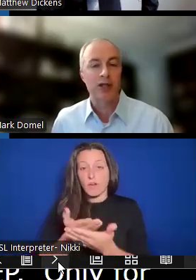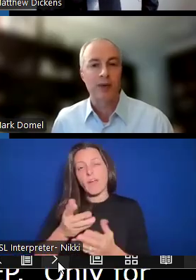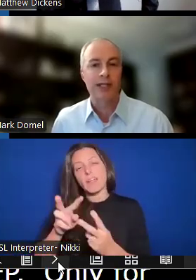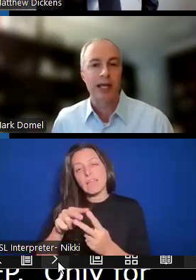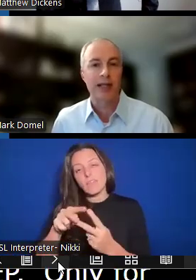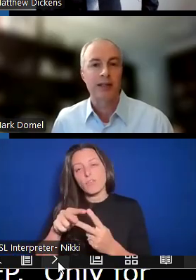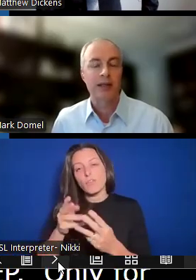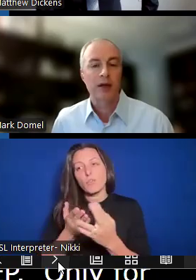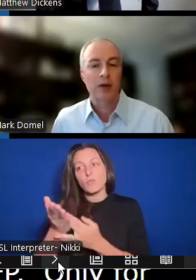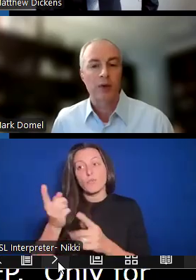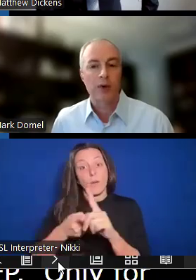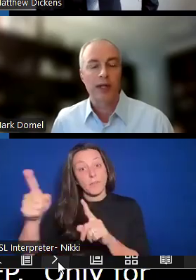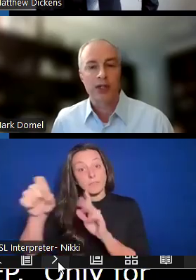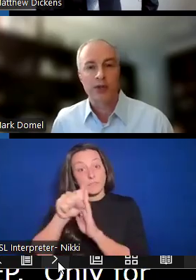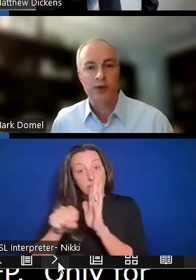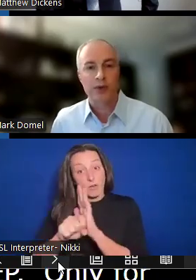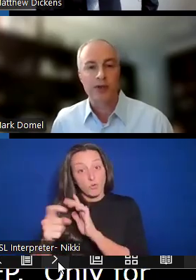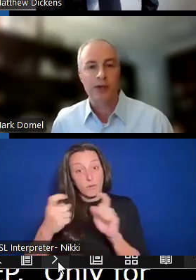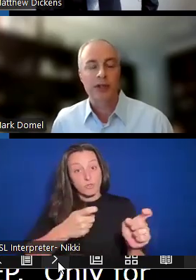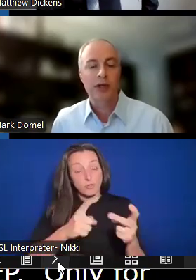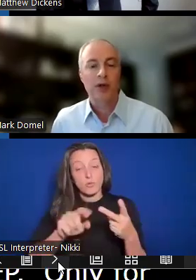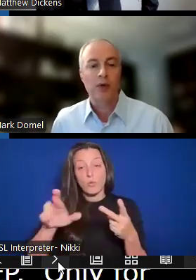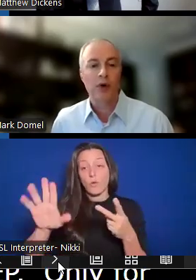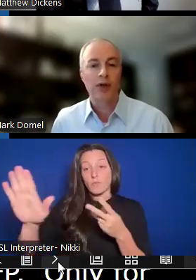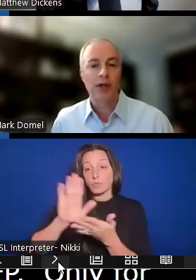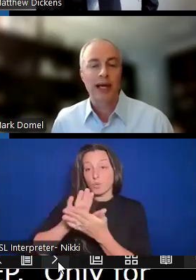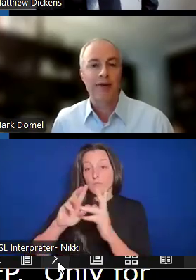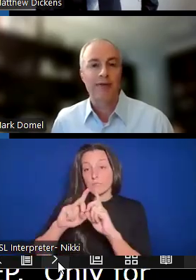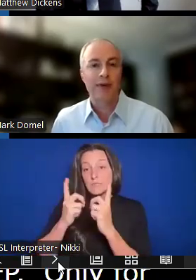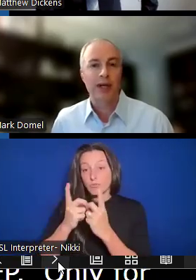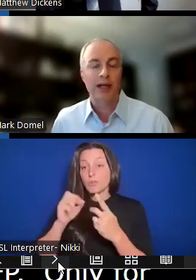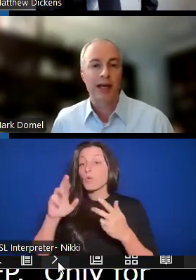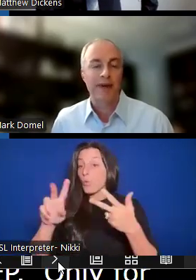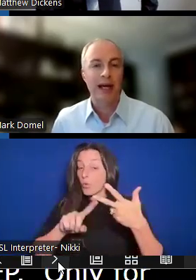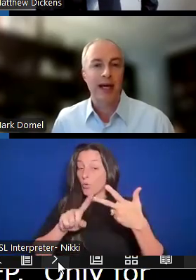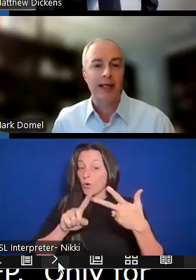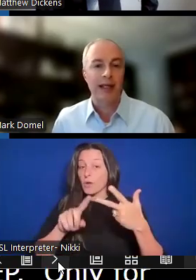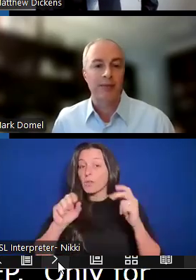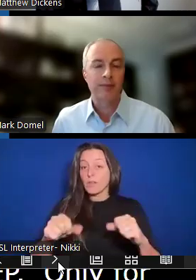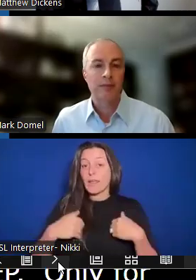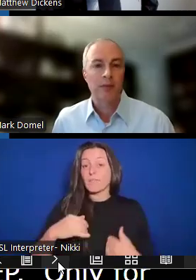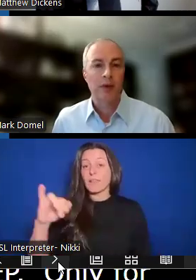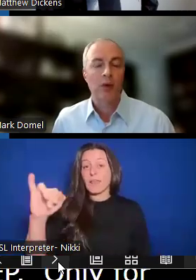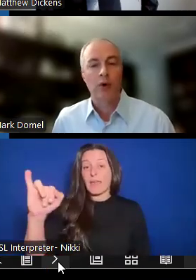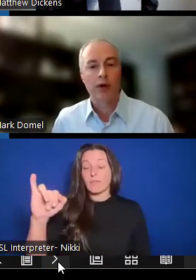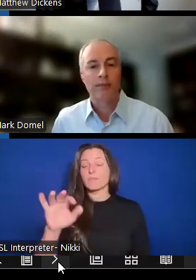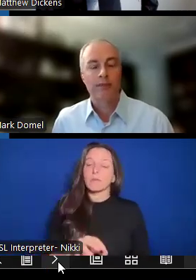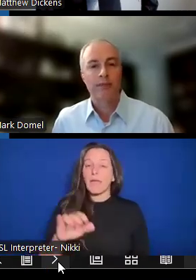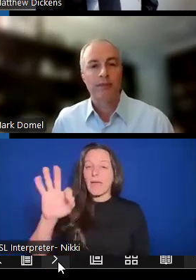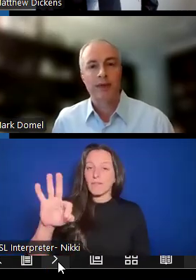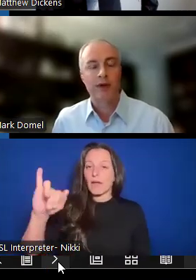the issuing state or the issuing school district, or you can have an FIIE.